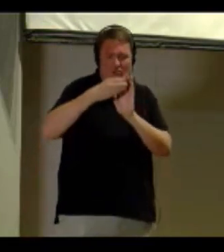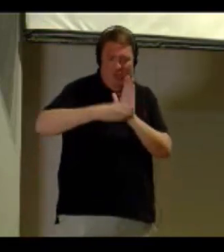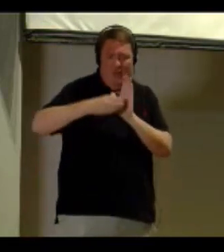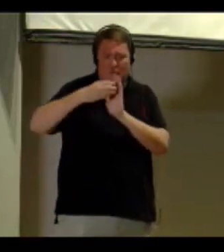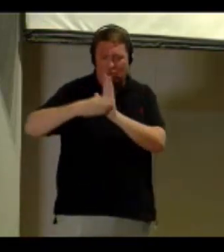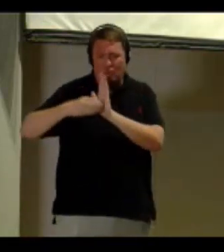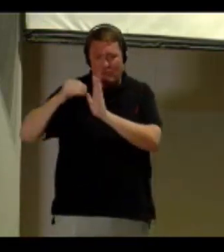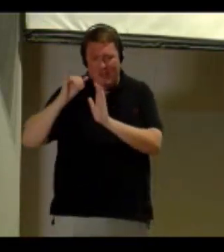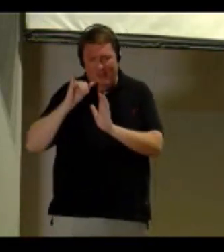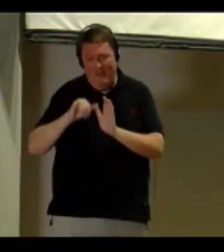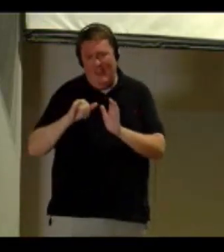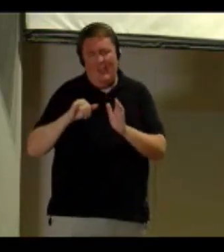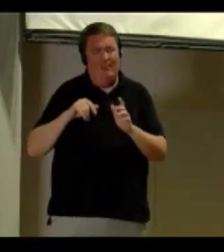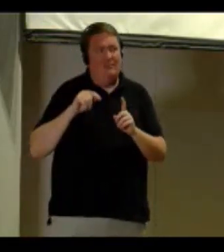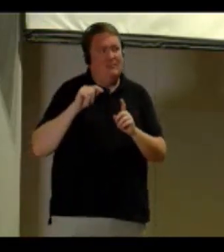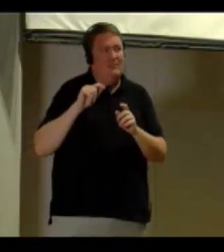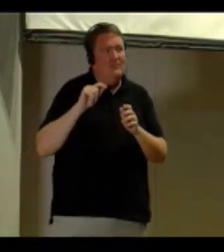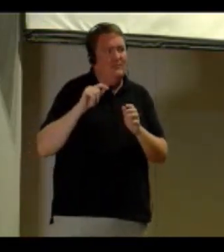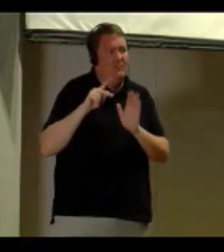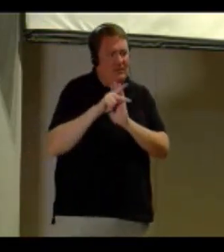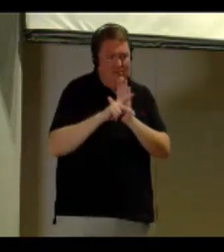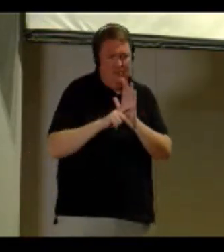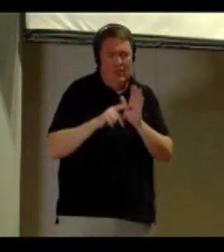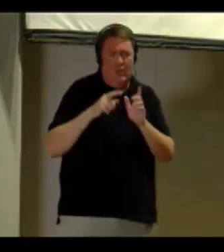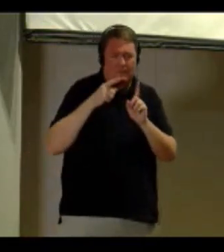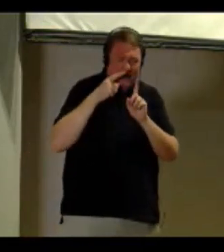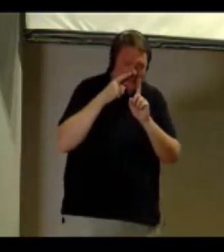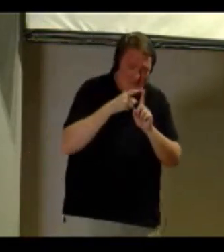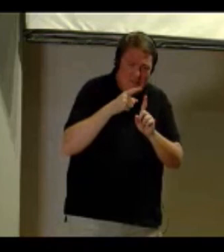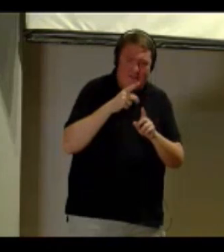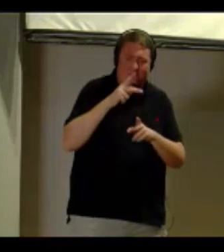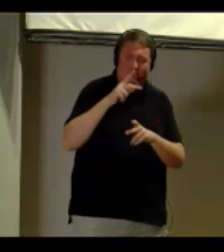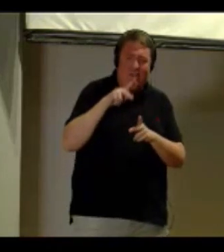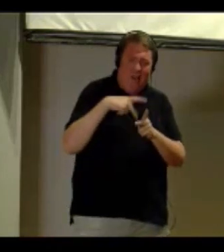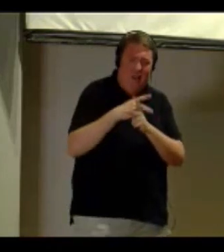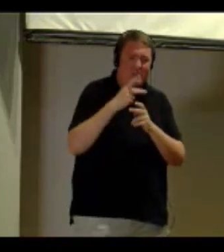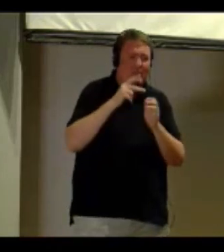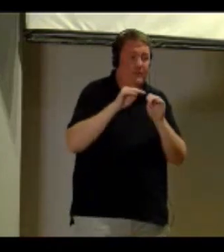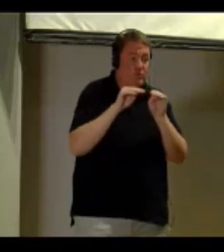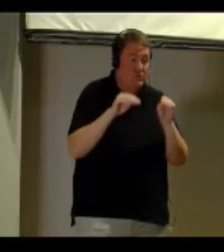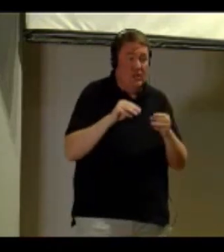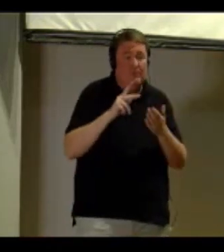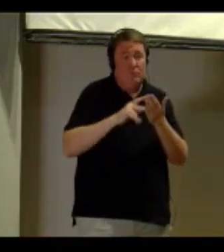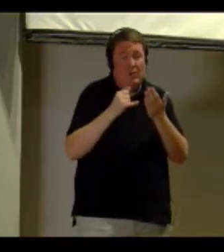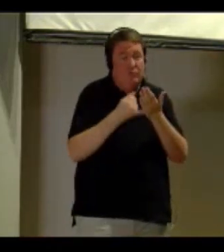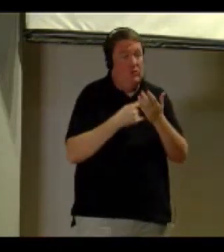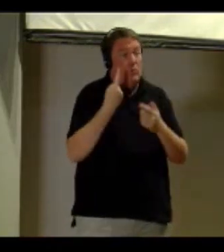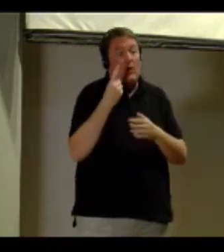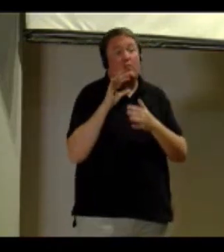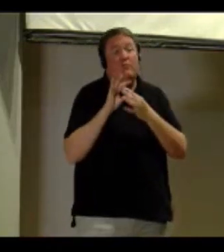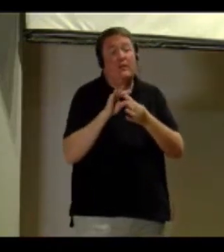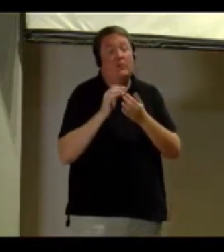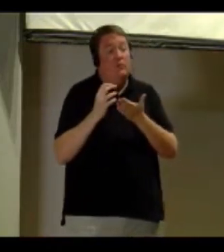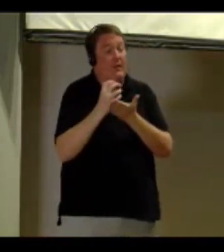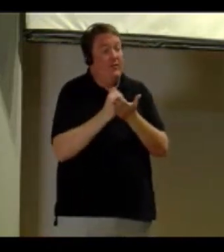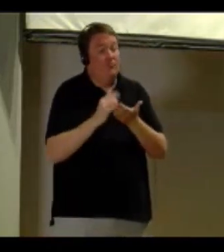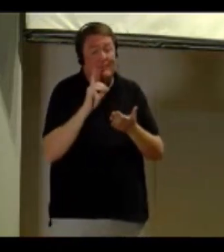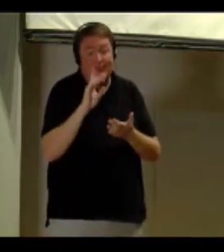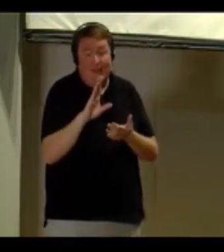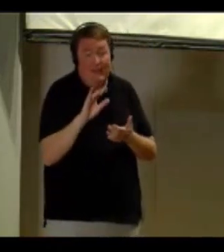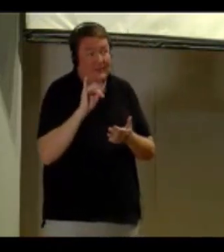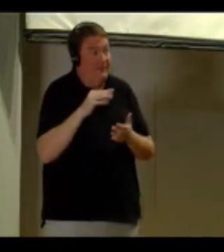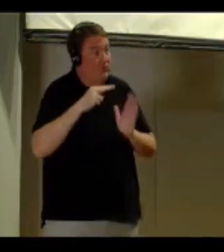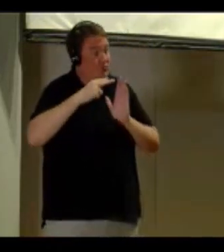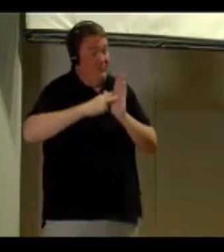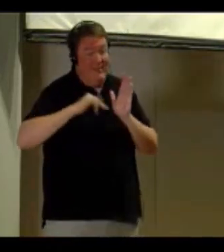with specific types of museum projects, and one of them is about collections databases. And if you